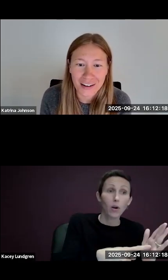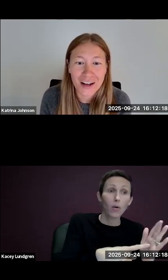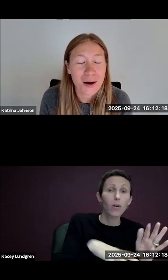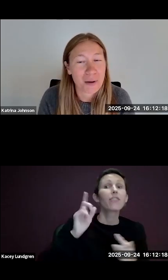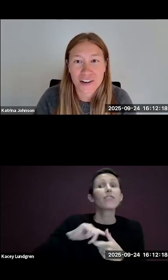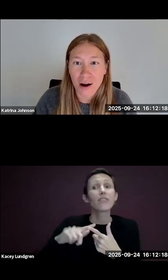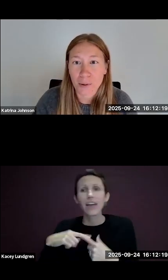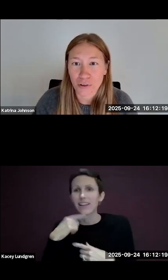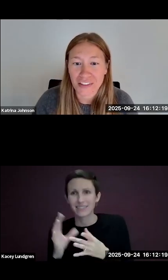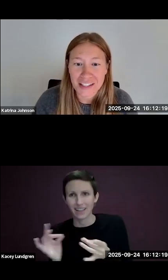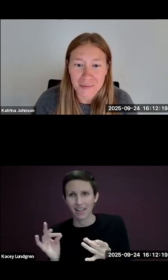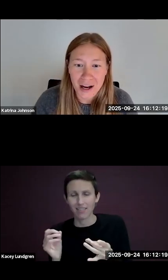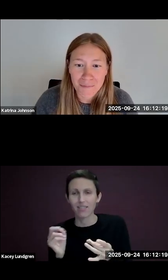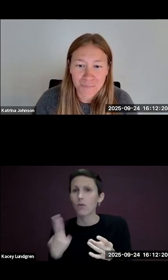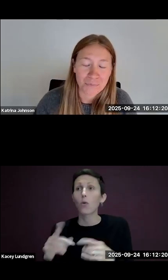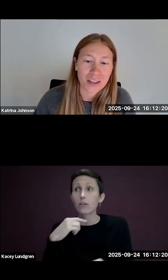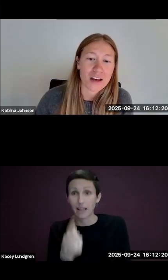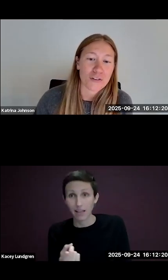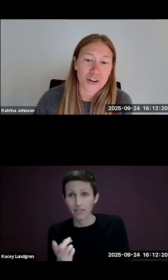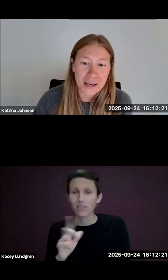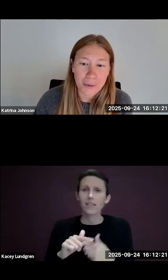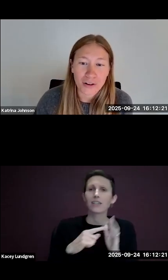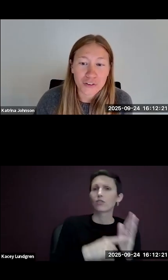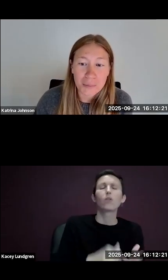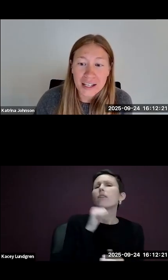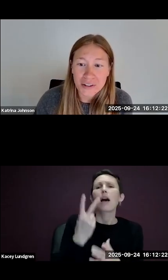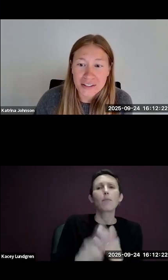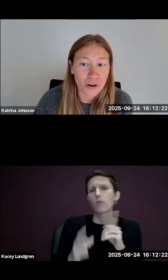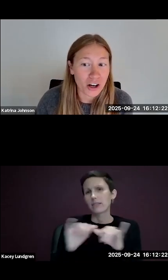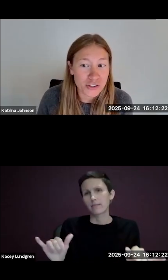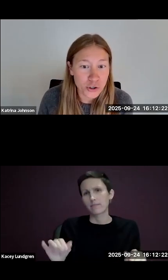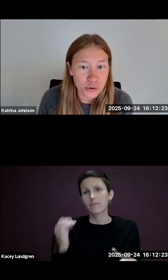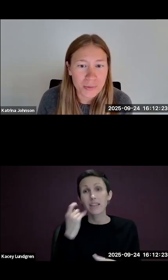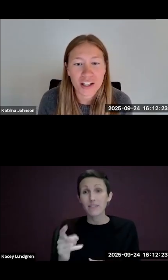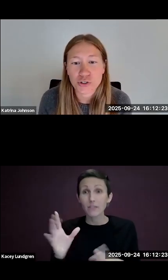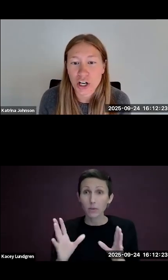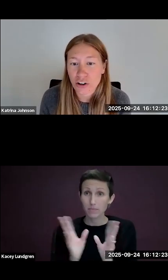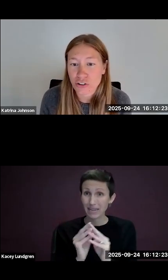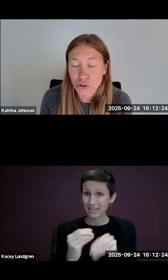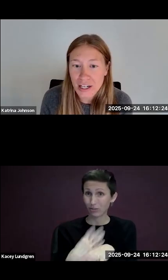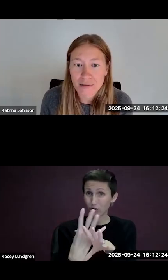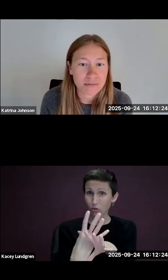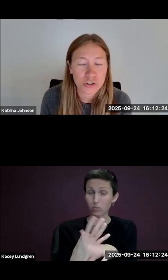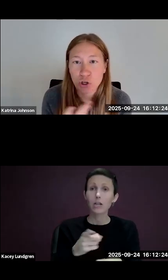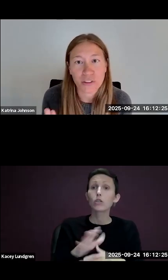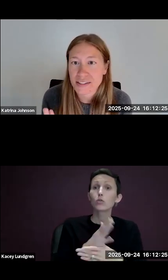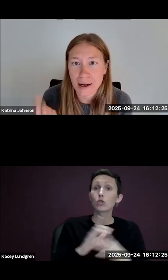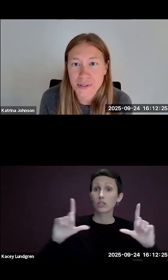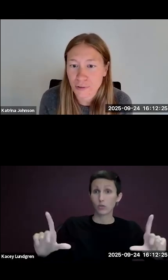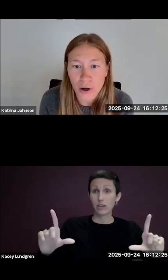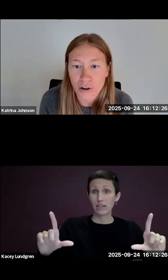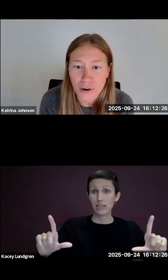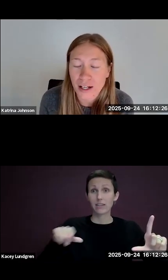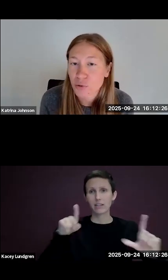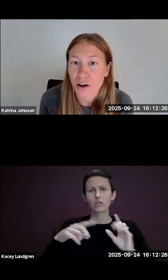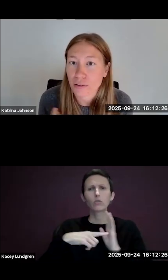vice versa, but not both at the same time. For example, if you're meeting with someone on Zoom and you share your screen to show the